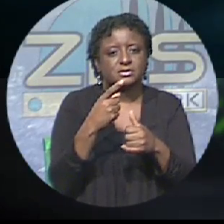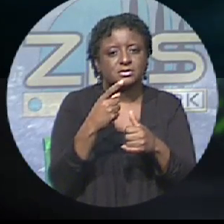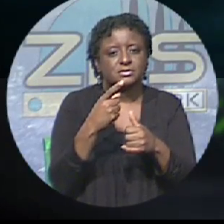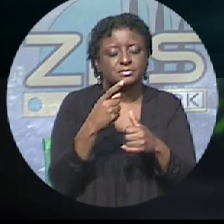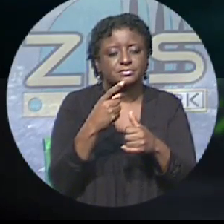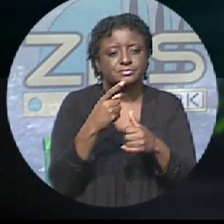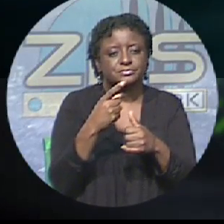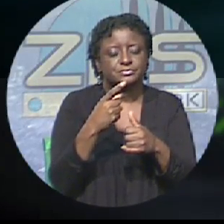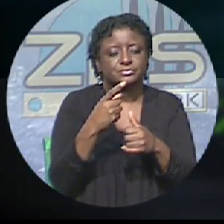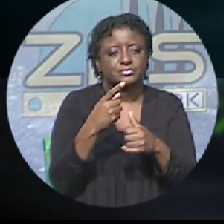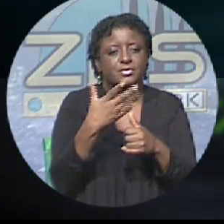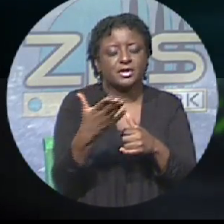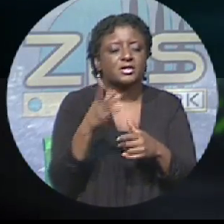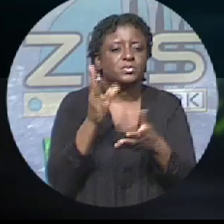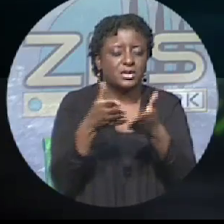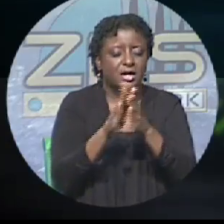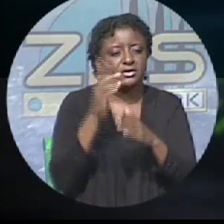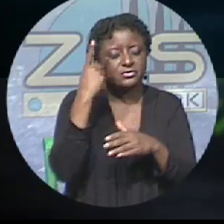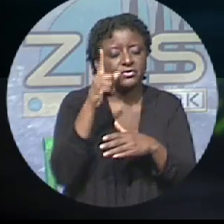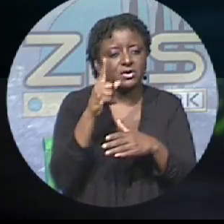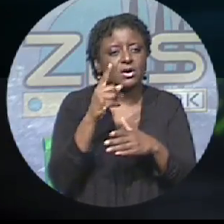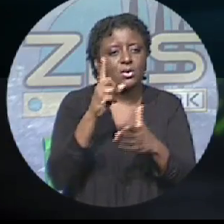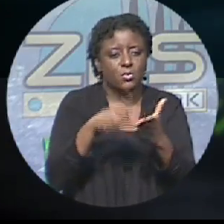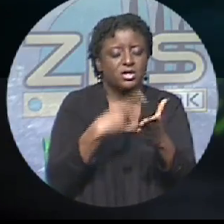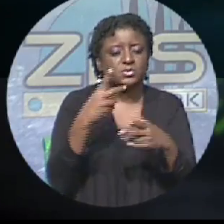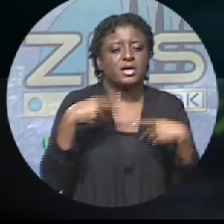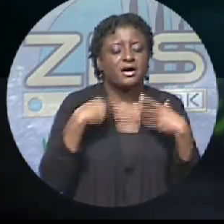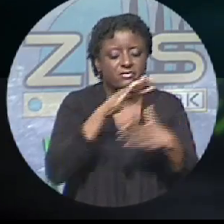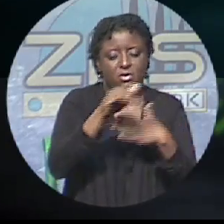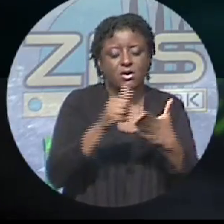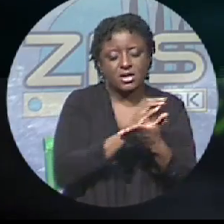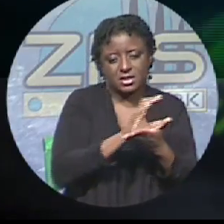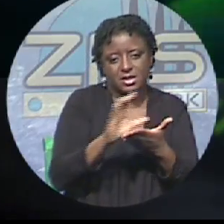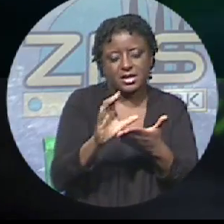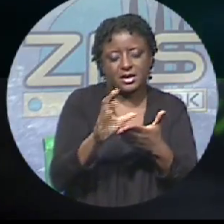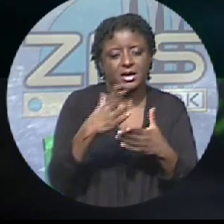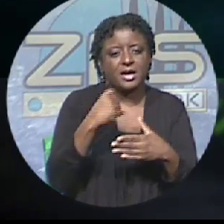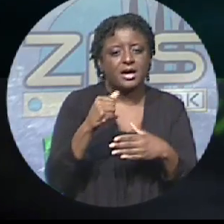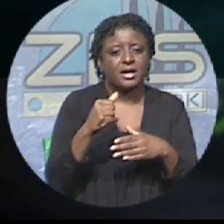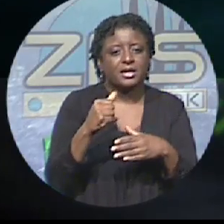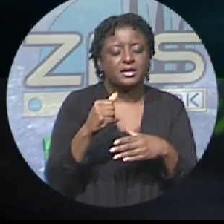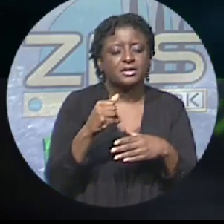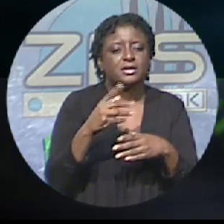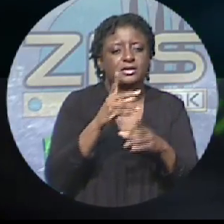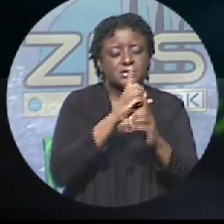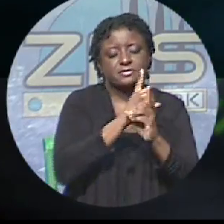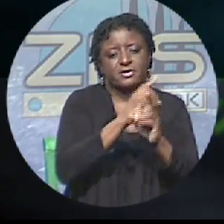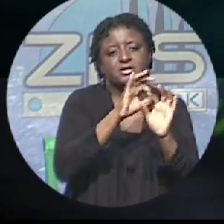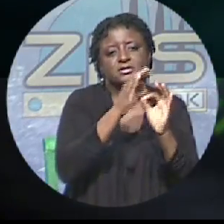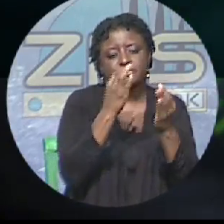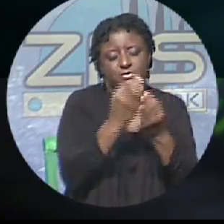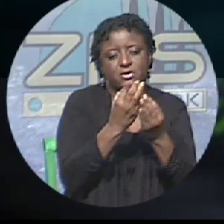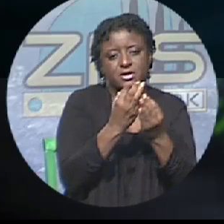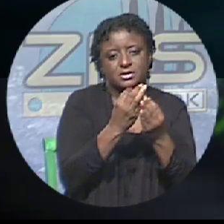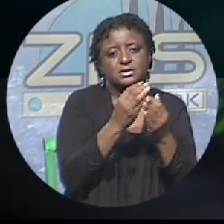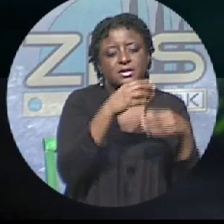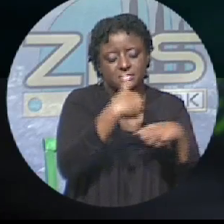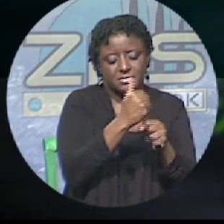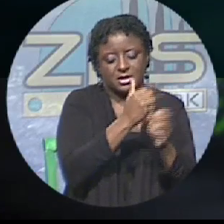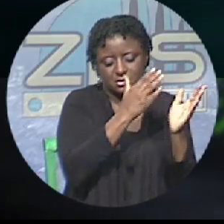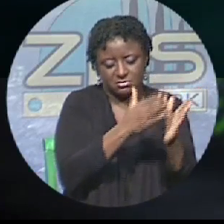thought going forward. Once the all clear has been given, we have arranged with the Defense Force at this point through